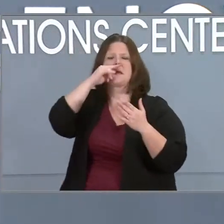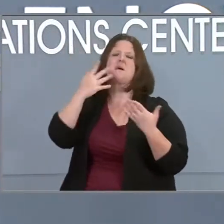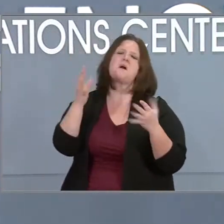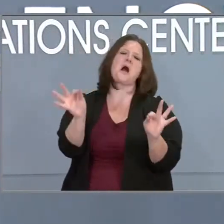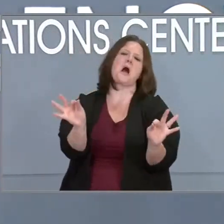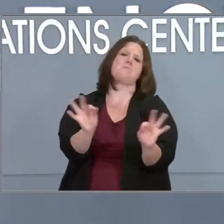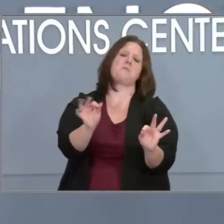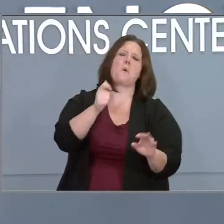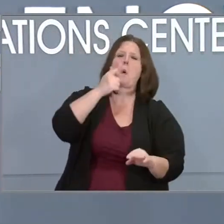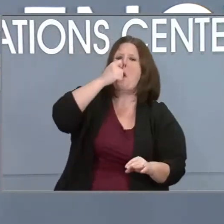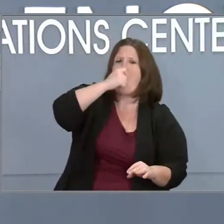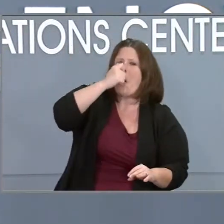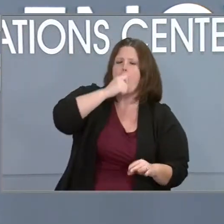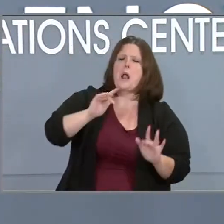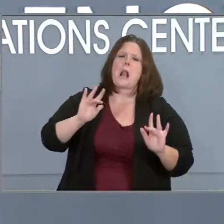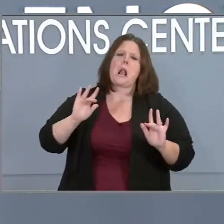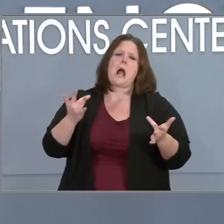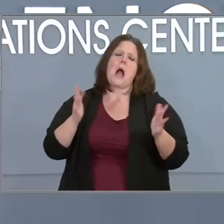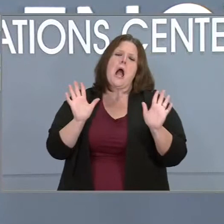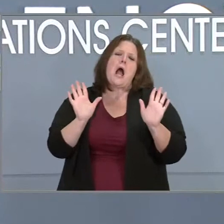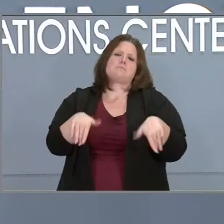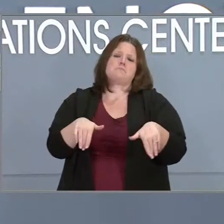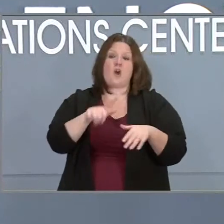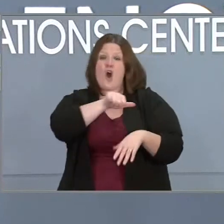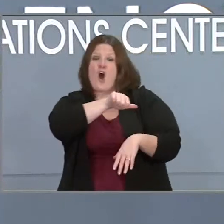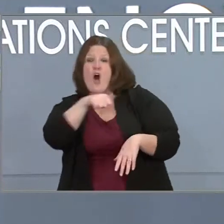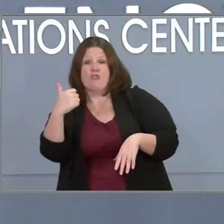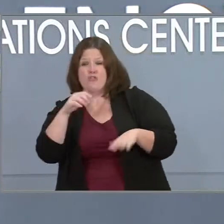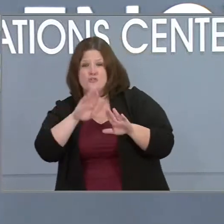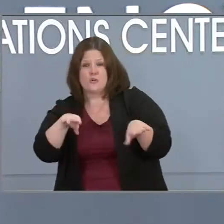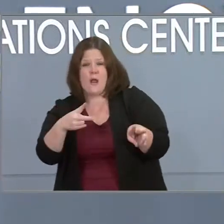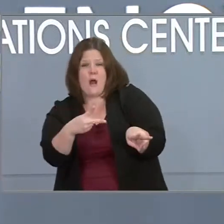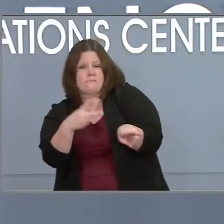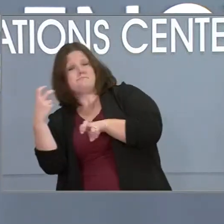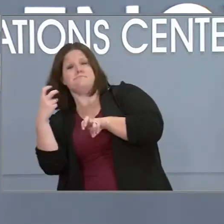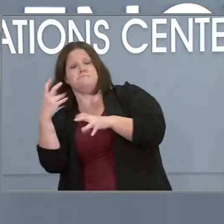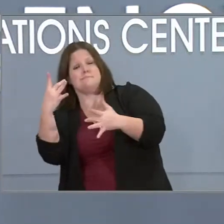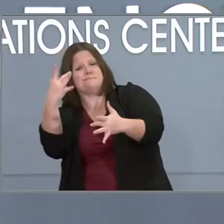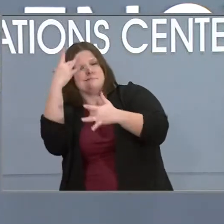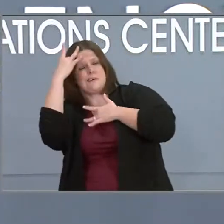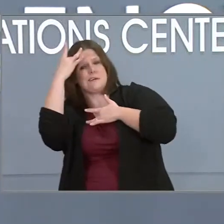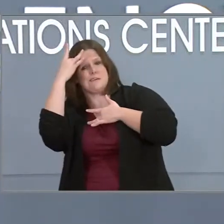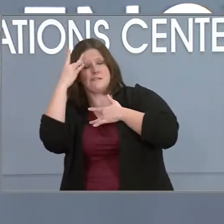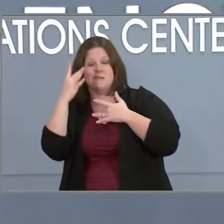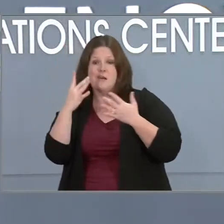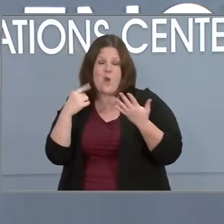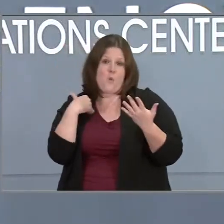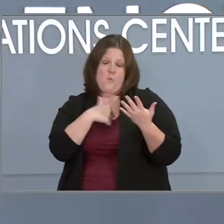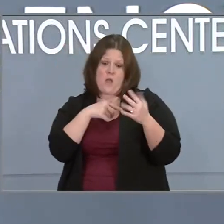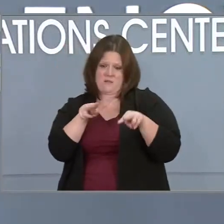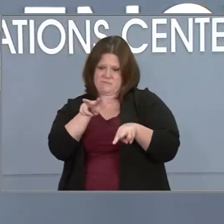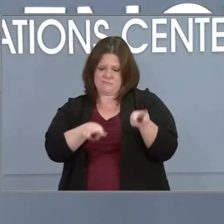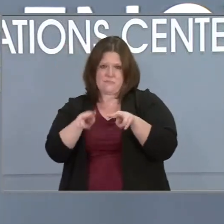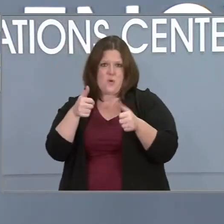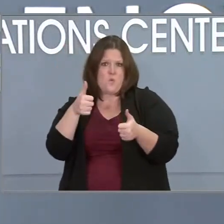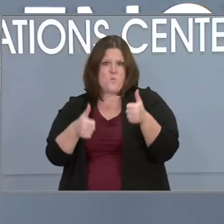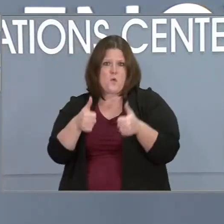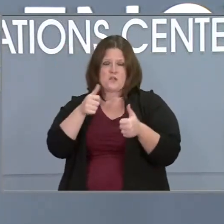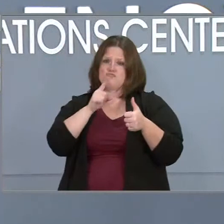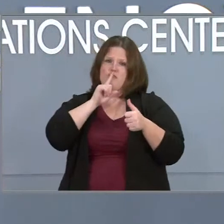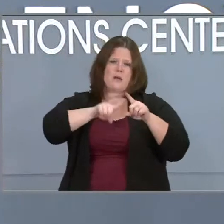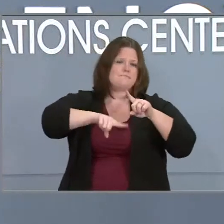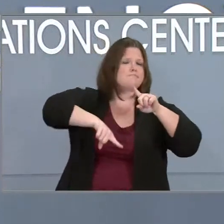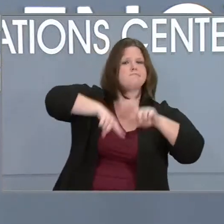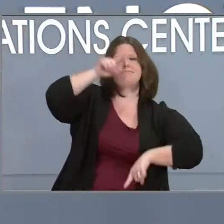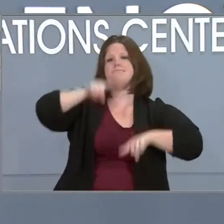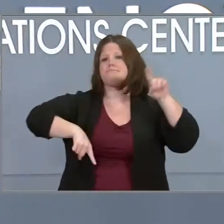cold and other kids get really sick. And it's not always clear which kid is going to fall into what category. And that's why we all